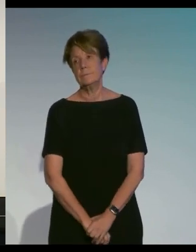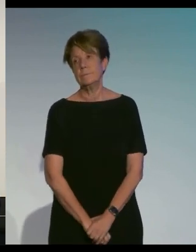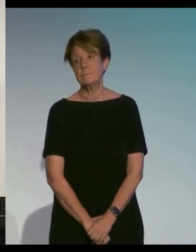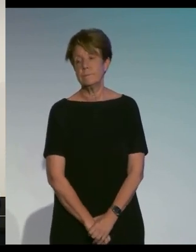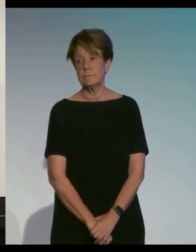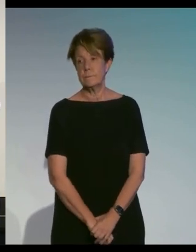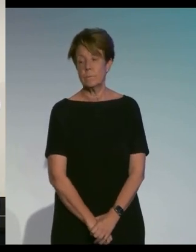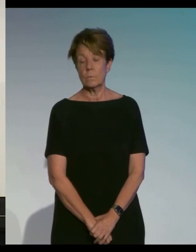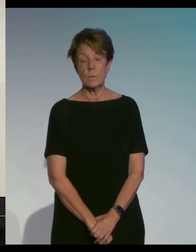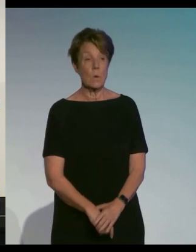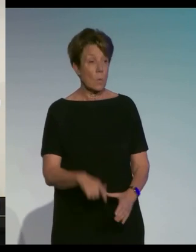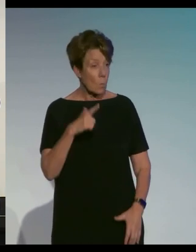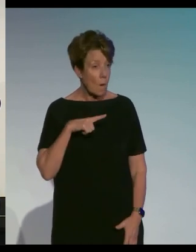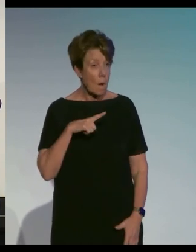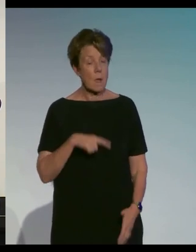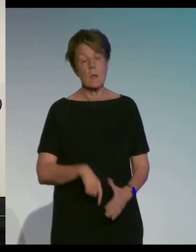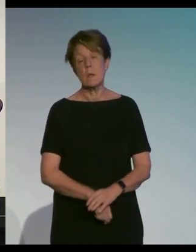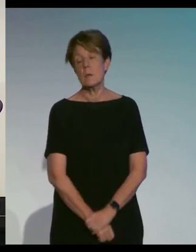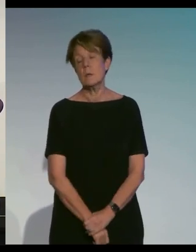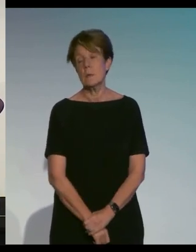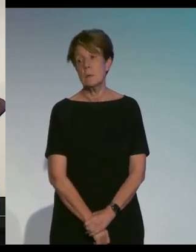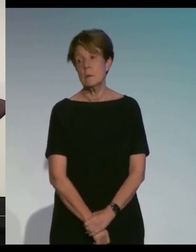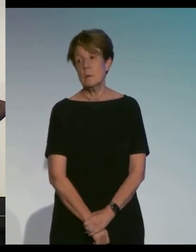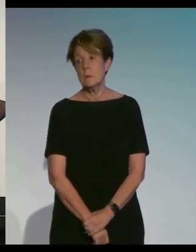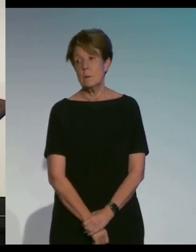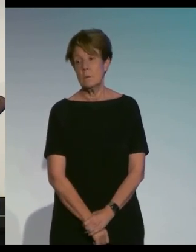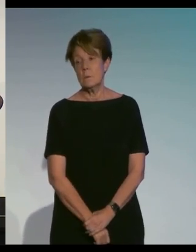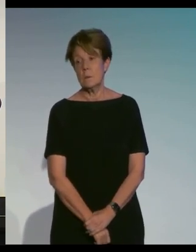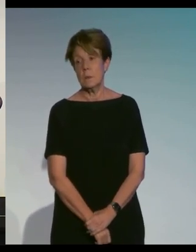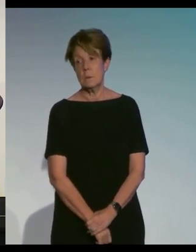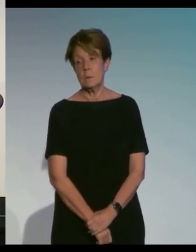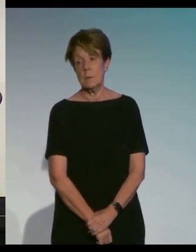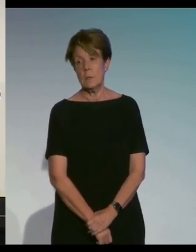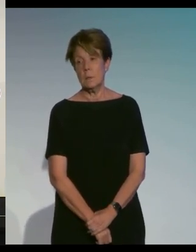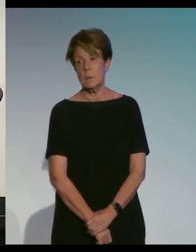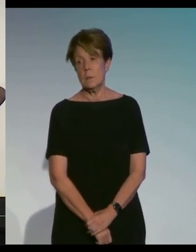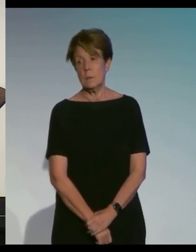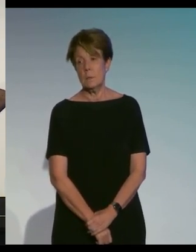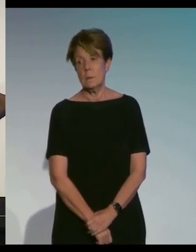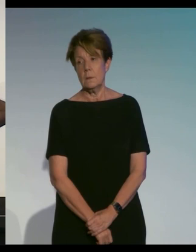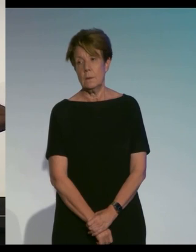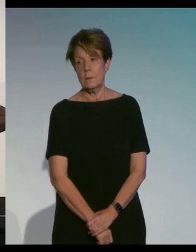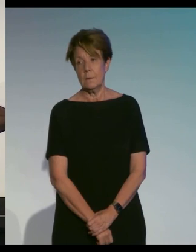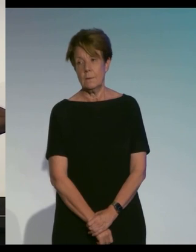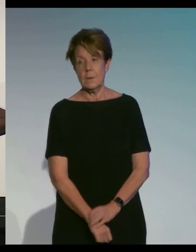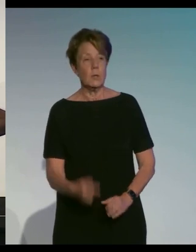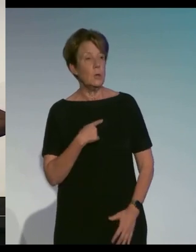mainly because in Melbourne you see me as